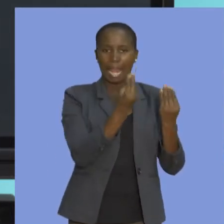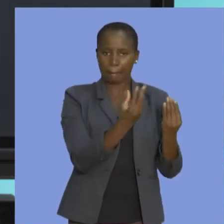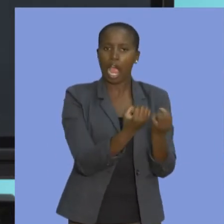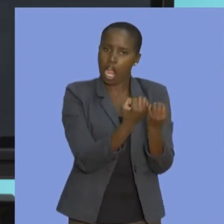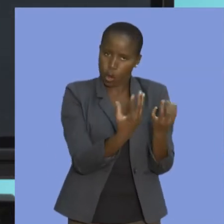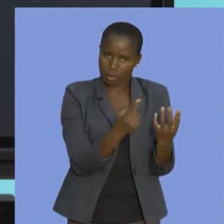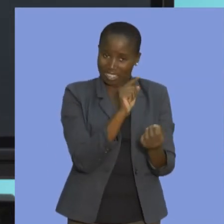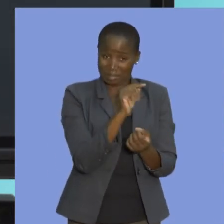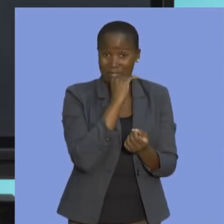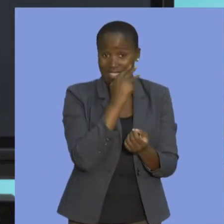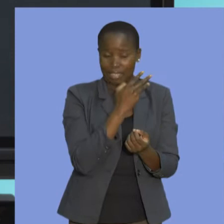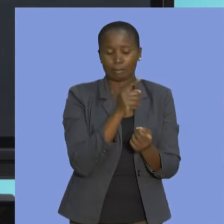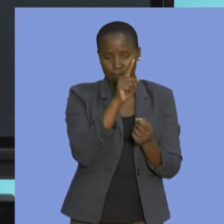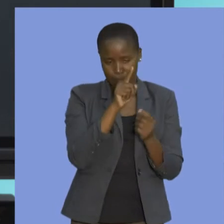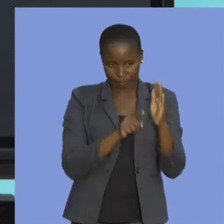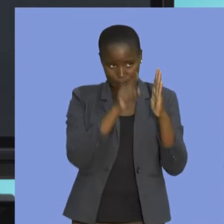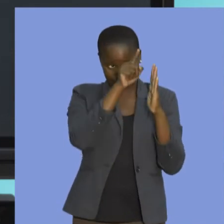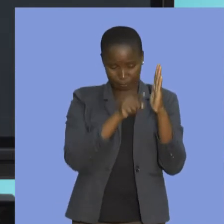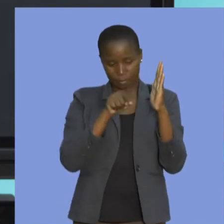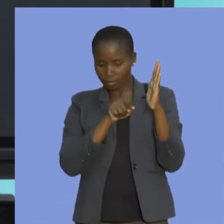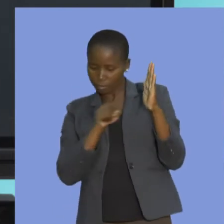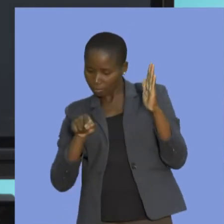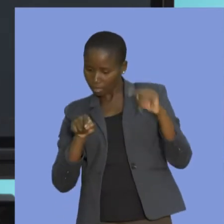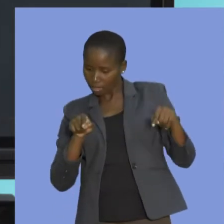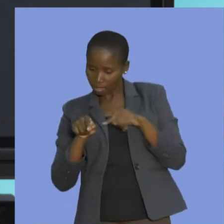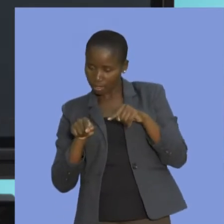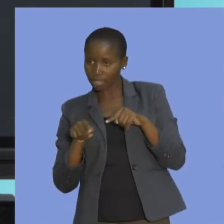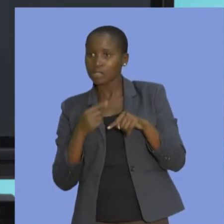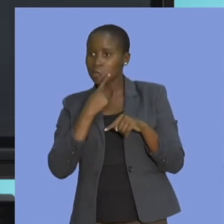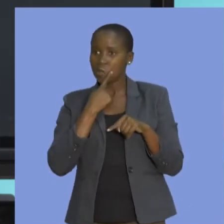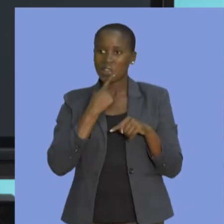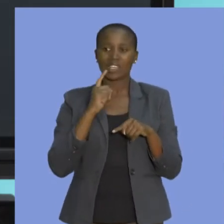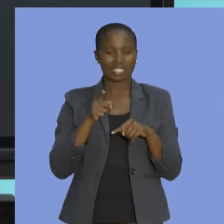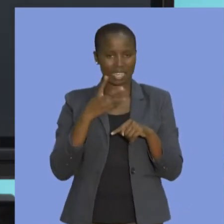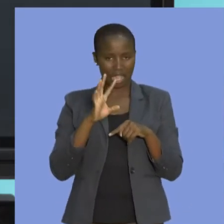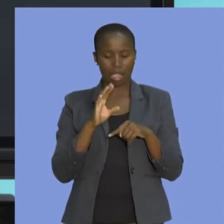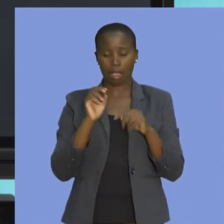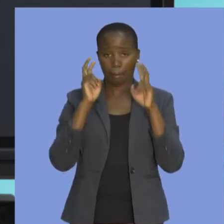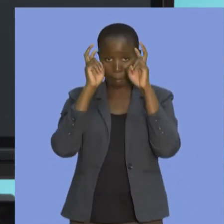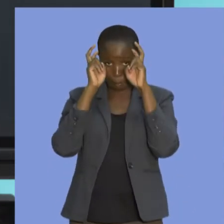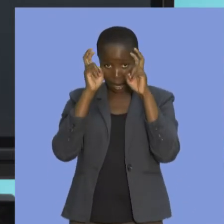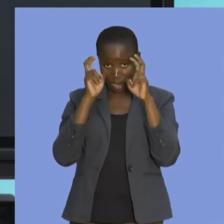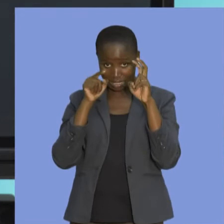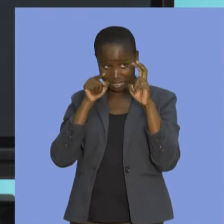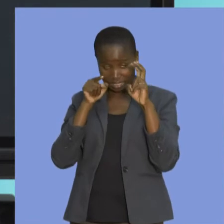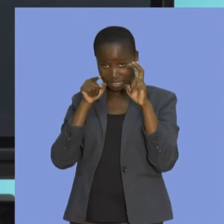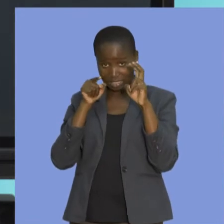Bars, and you can see, what we see here is that bars is actually the